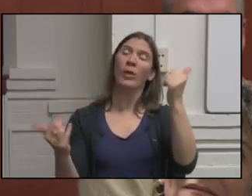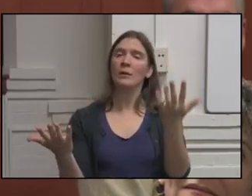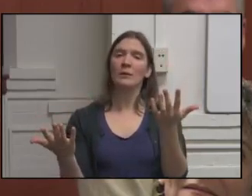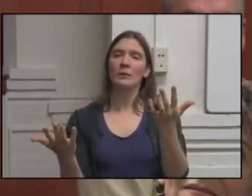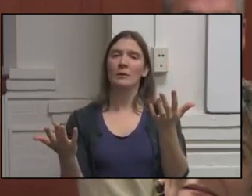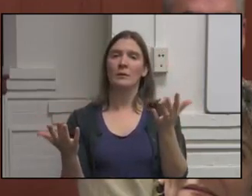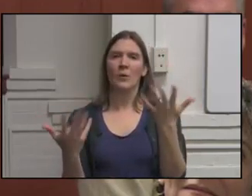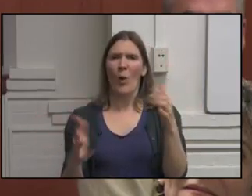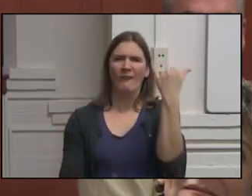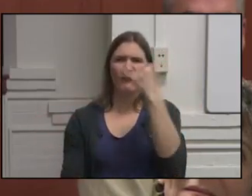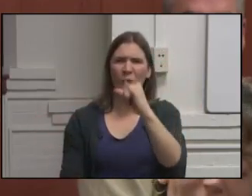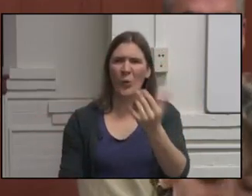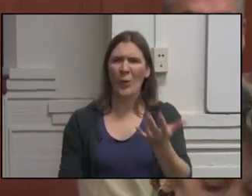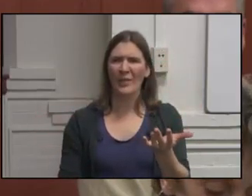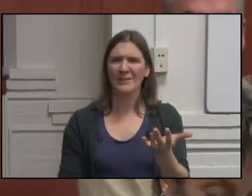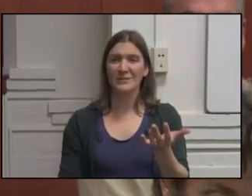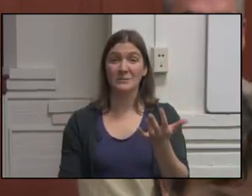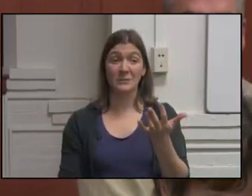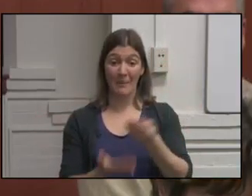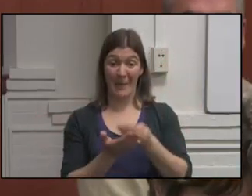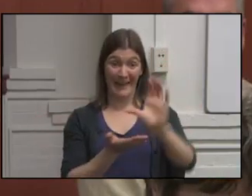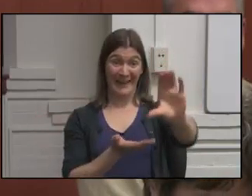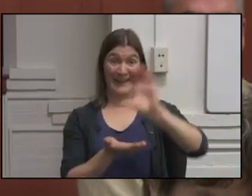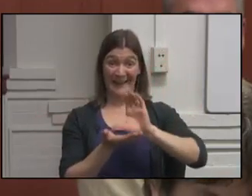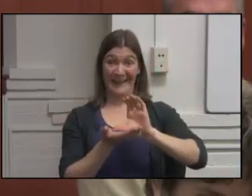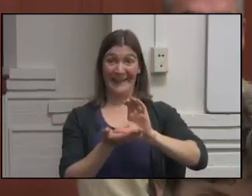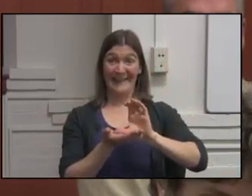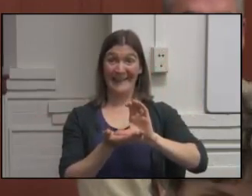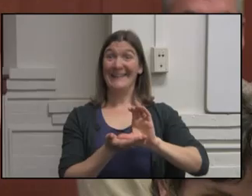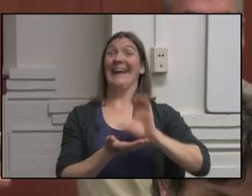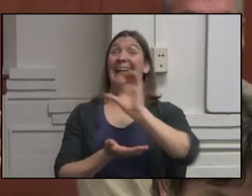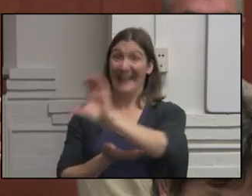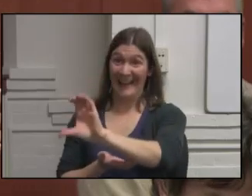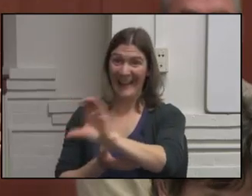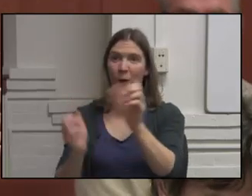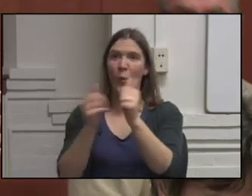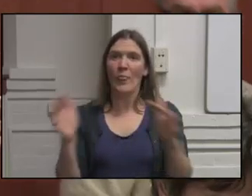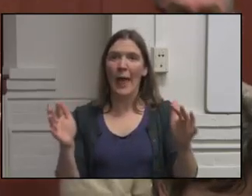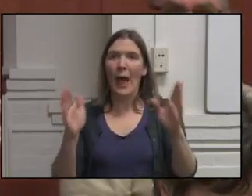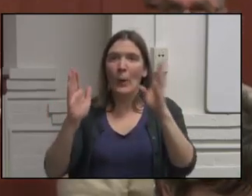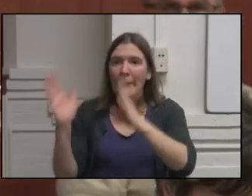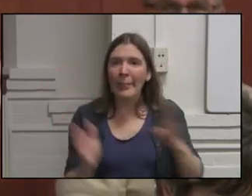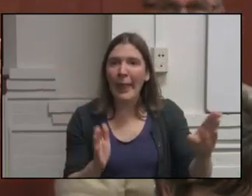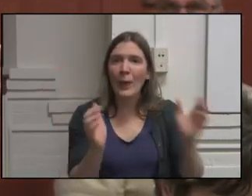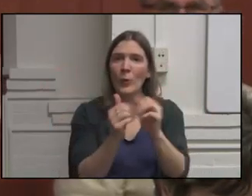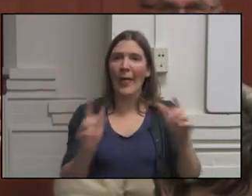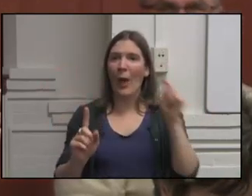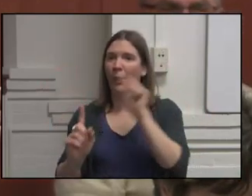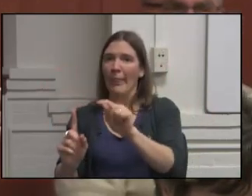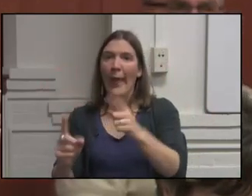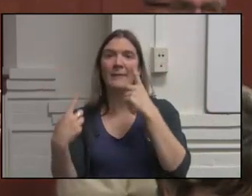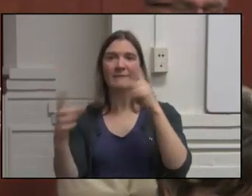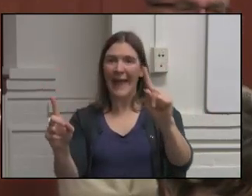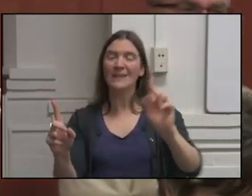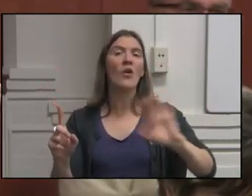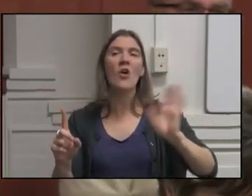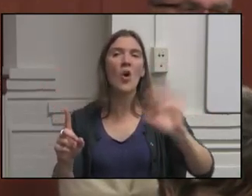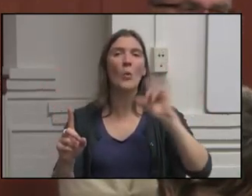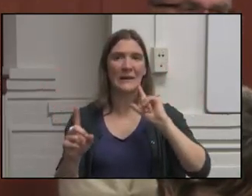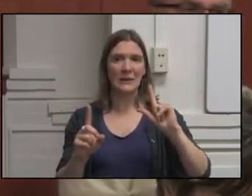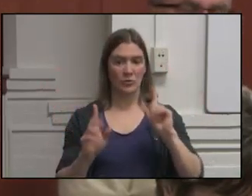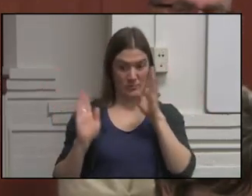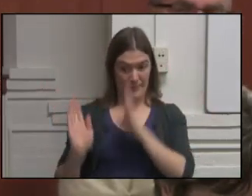would be foolish to spend this money, hire a coordinator, and not have him be effective, him or her be effective. I think